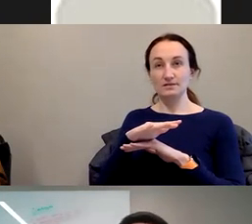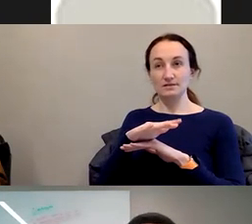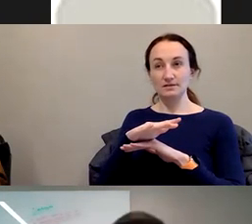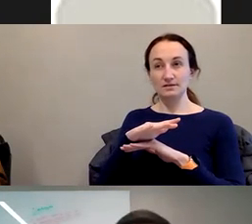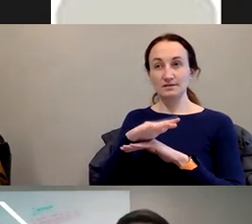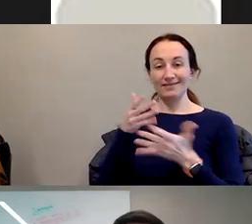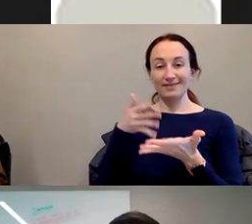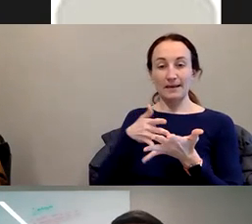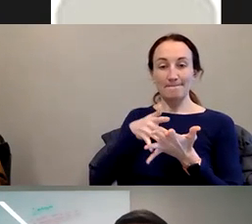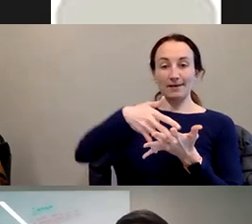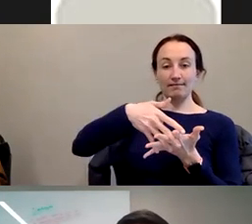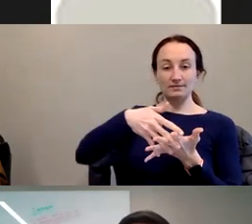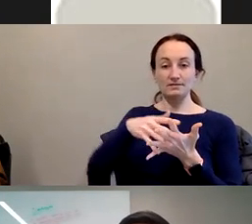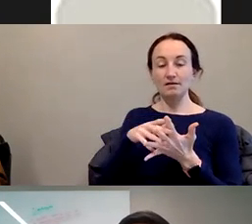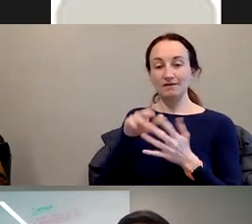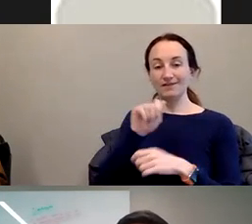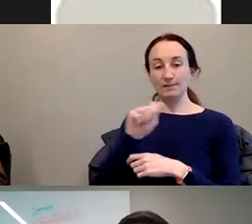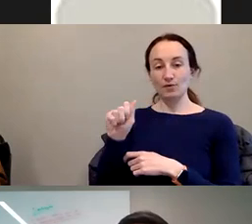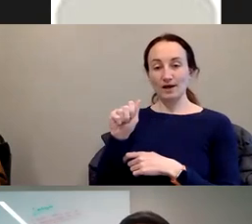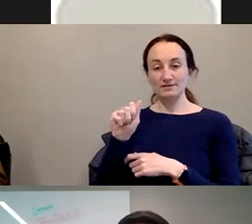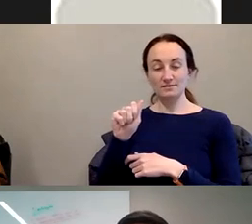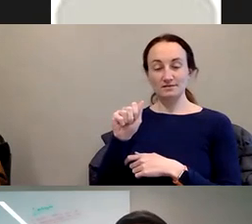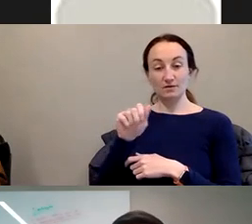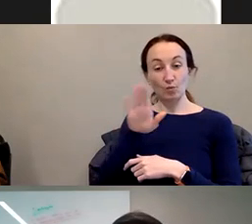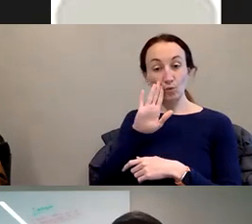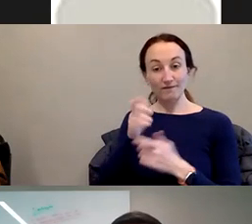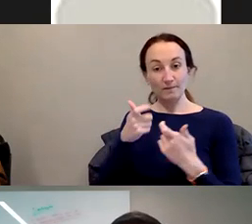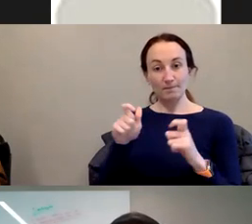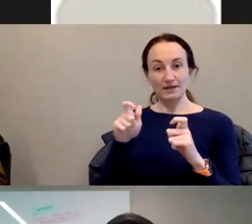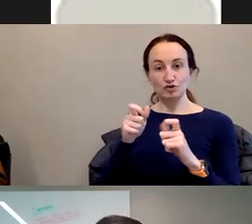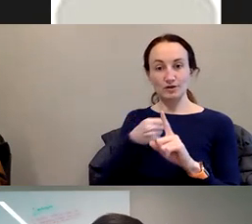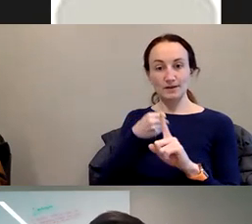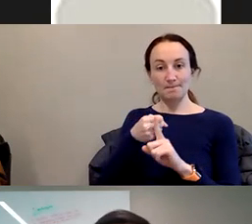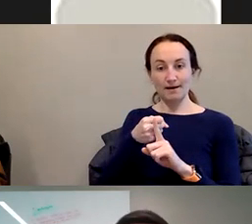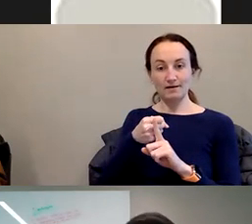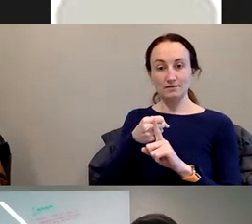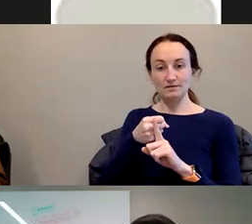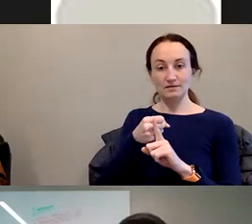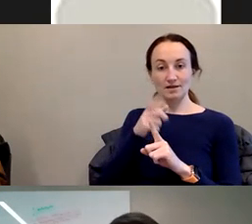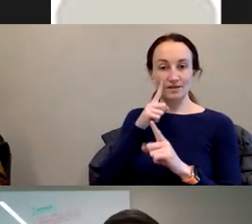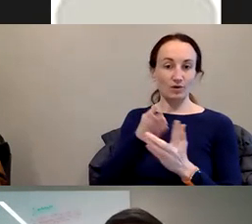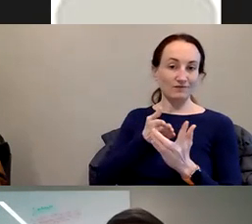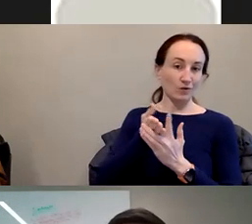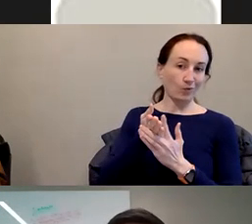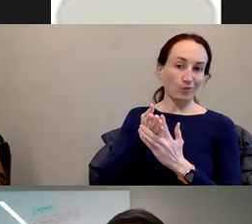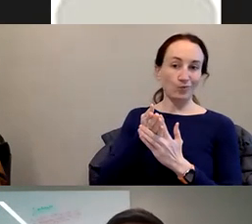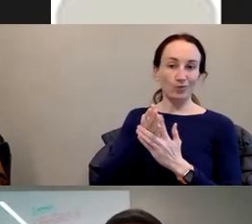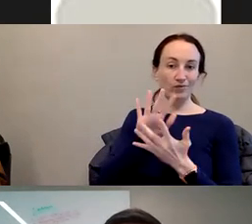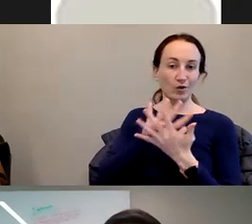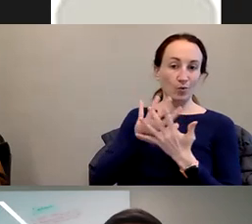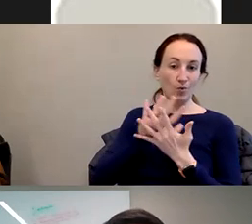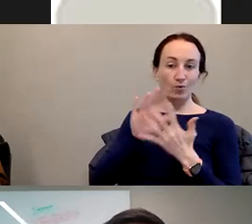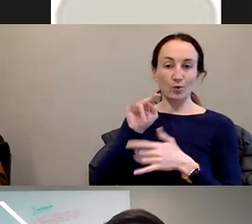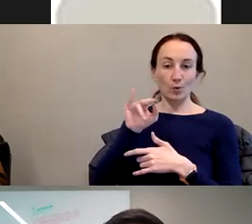the embeddings of the amino acids, and it feels like it's going to have a pretty major impact that it's going to have to cut through this noise to